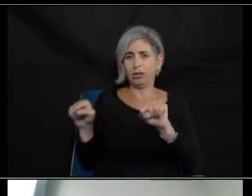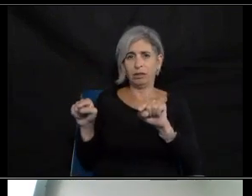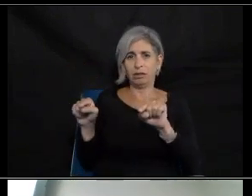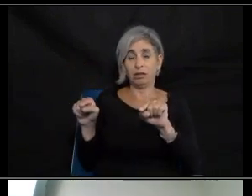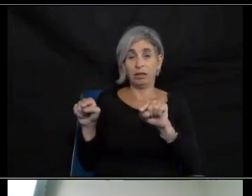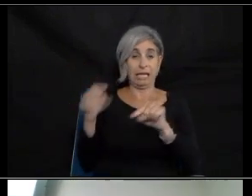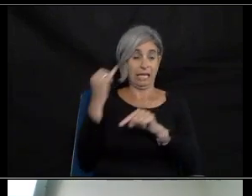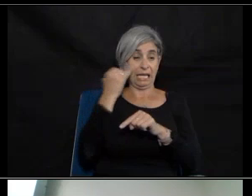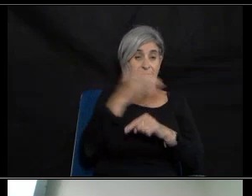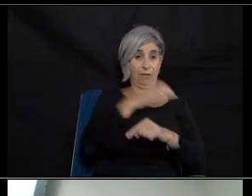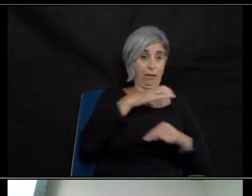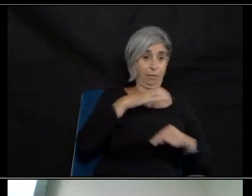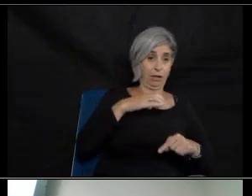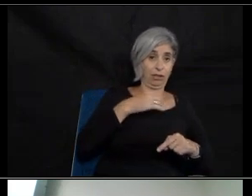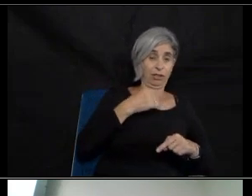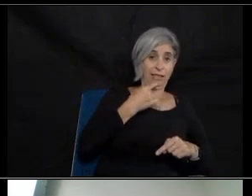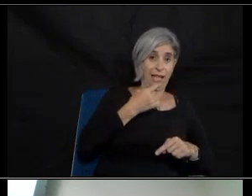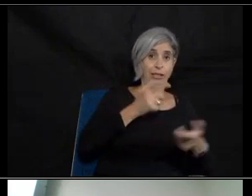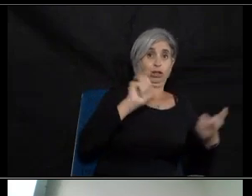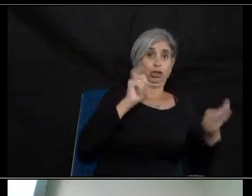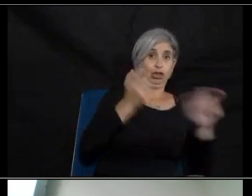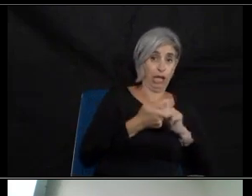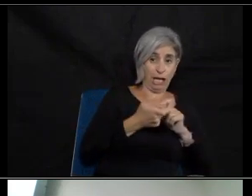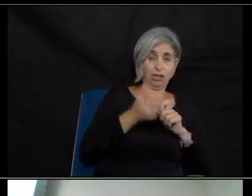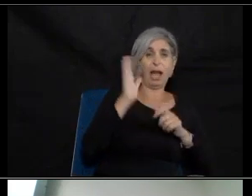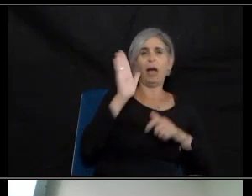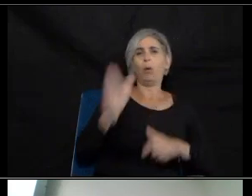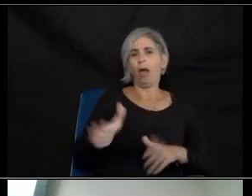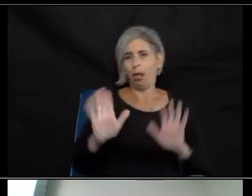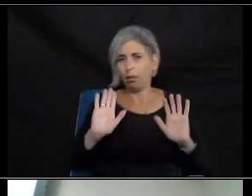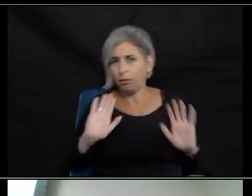commission directs that they want to change something.